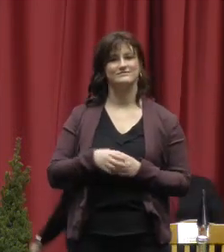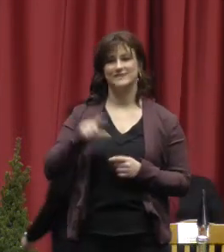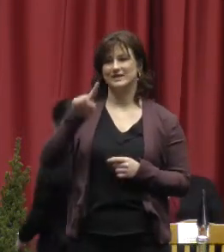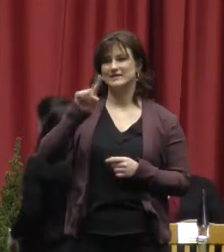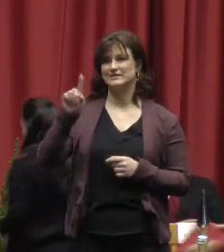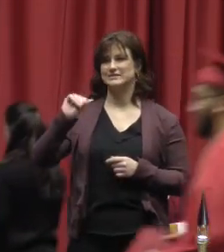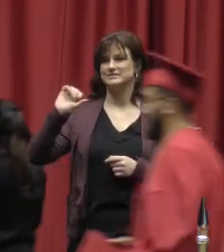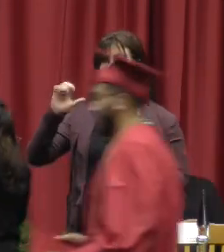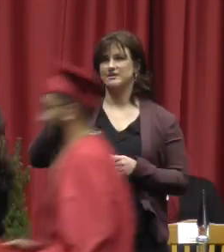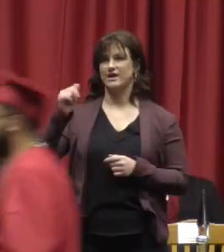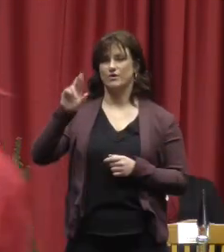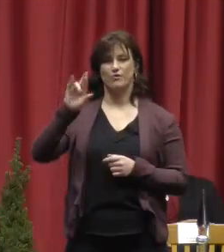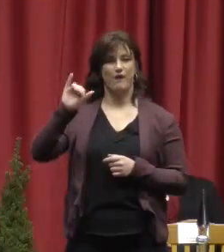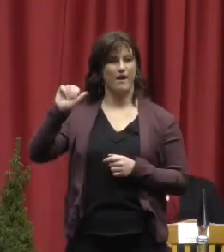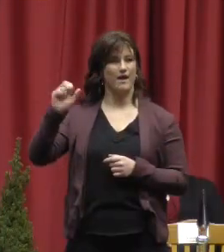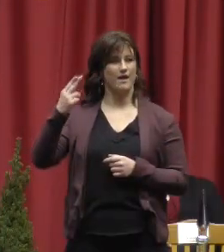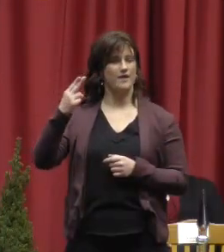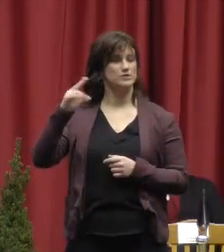Zachariah Joe.